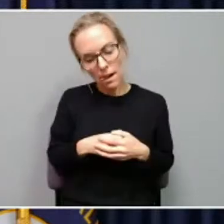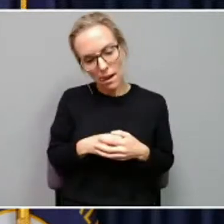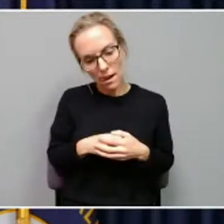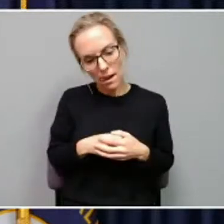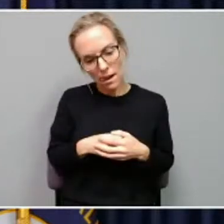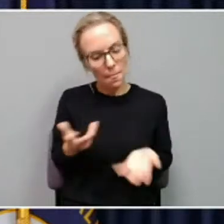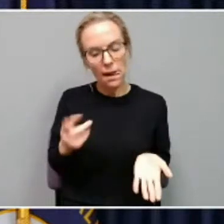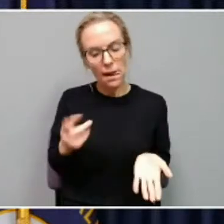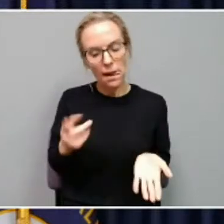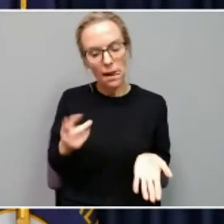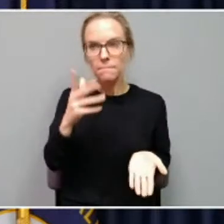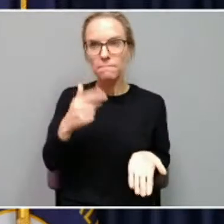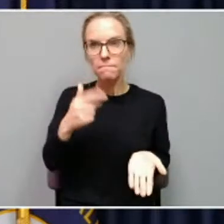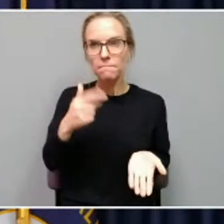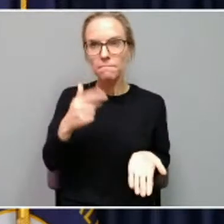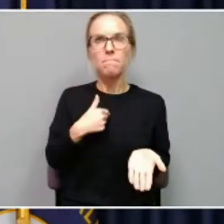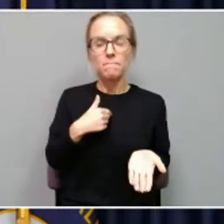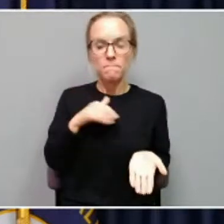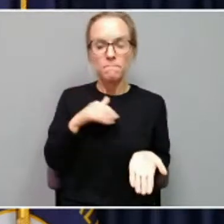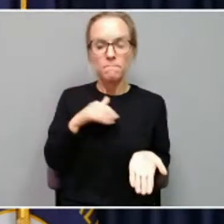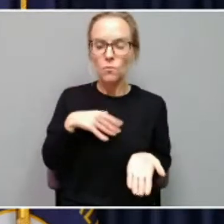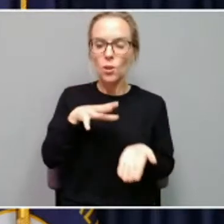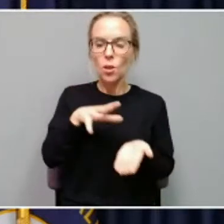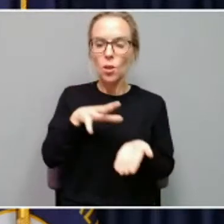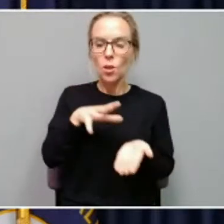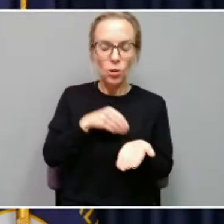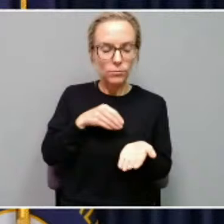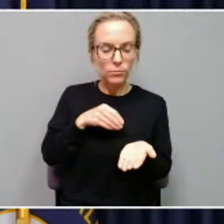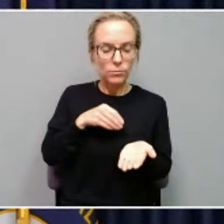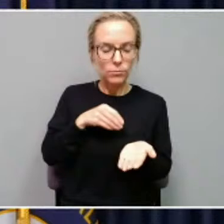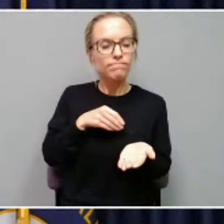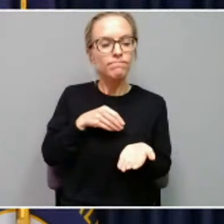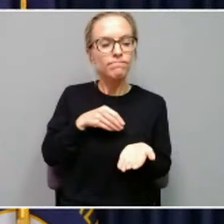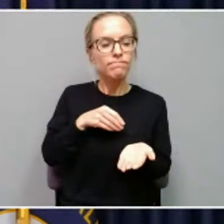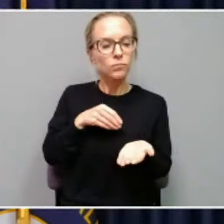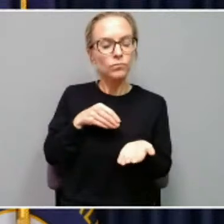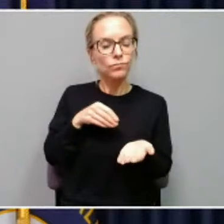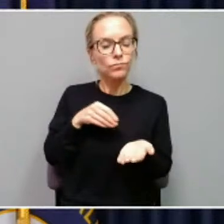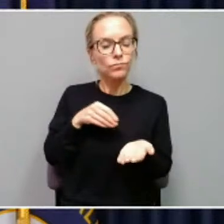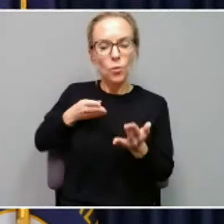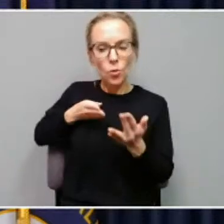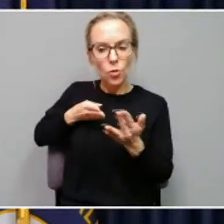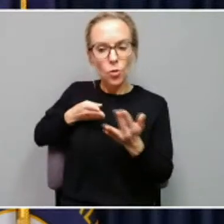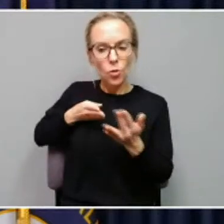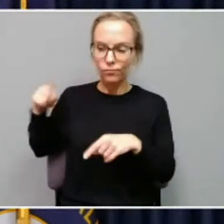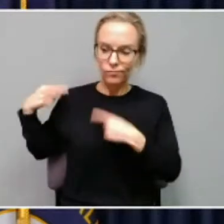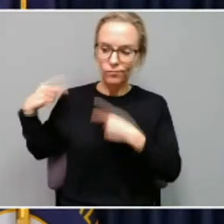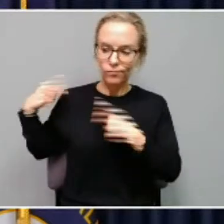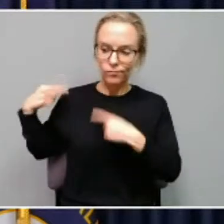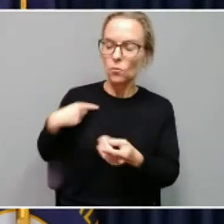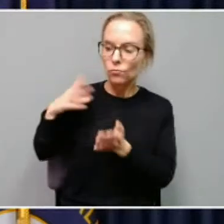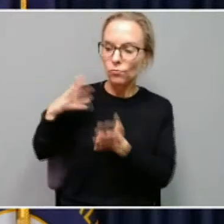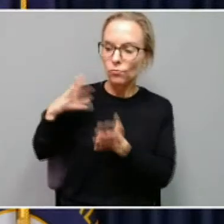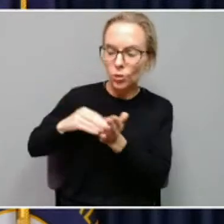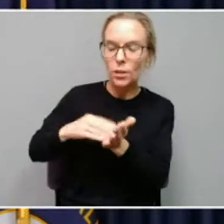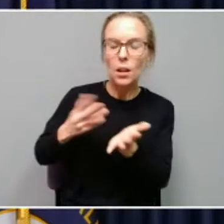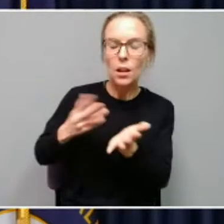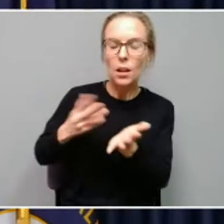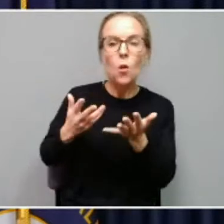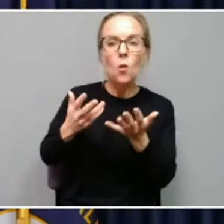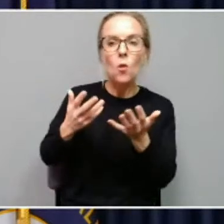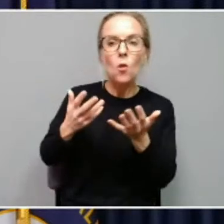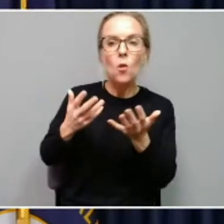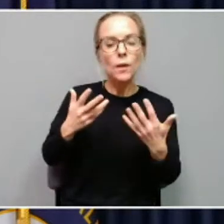think that there are things we learn all throughout this. We learned about the incredible empathy